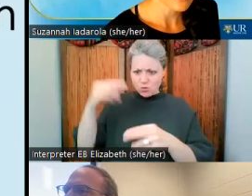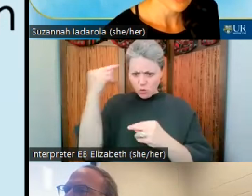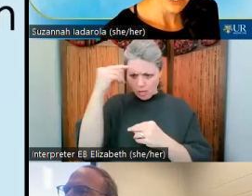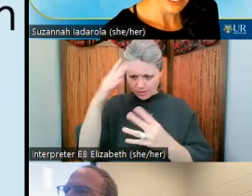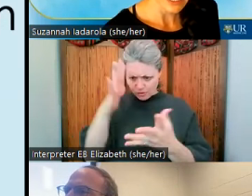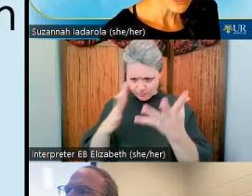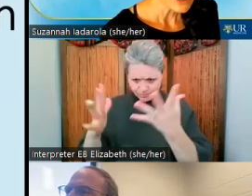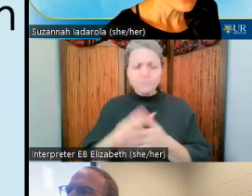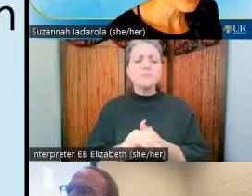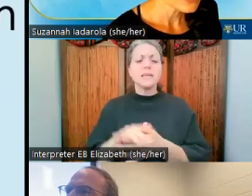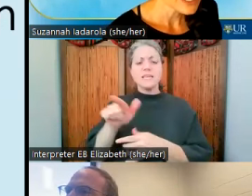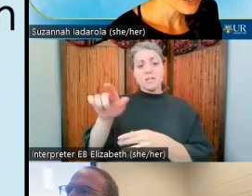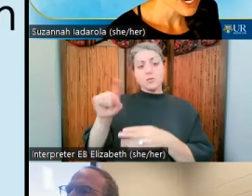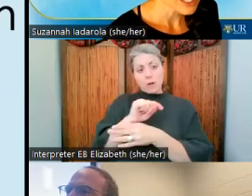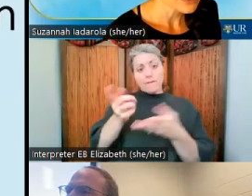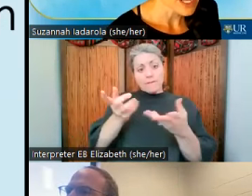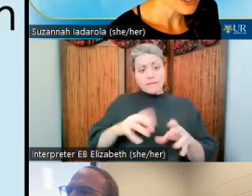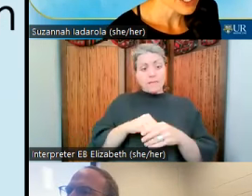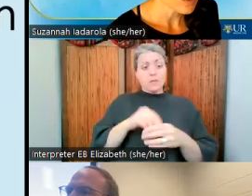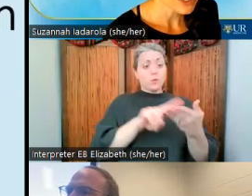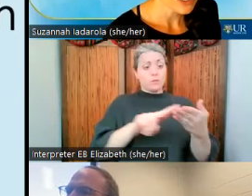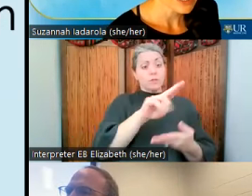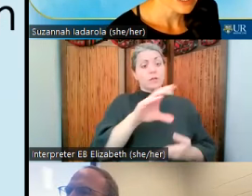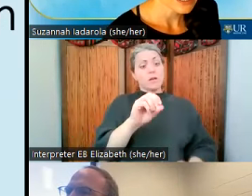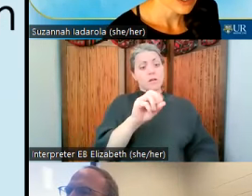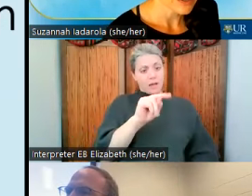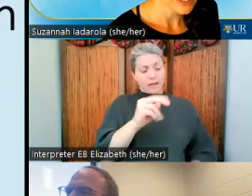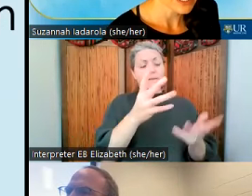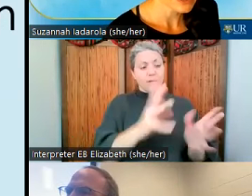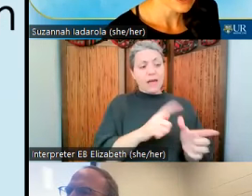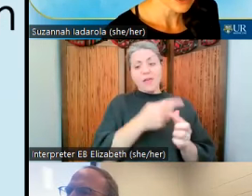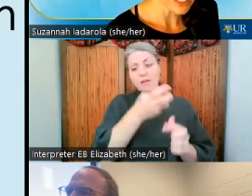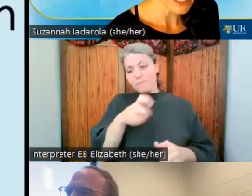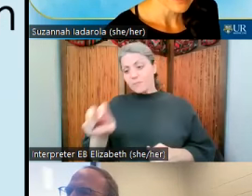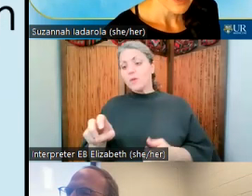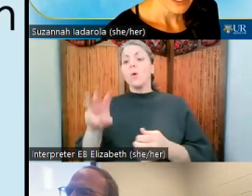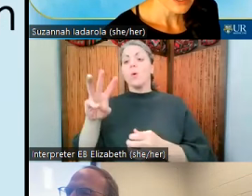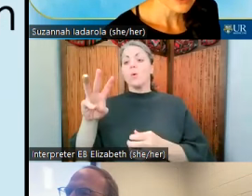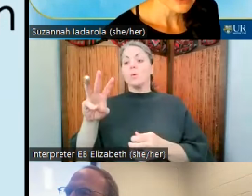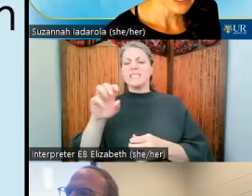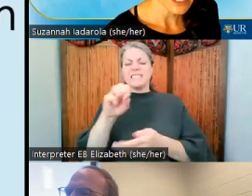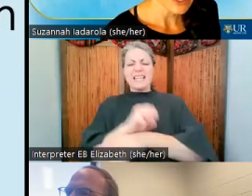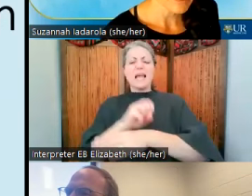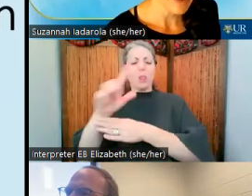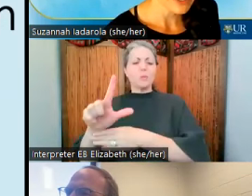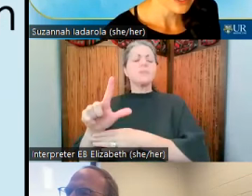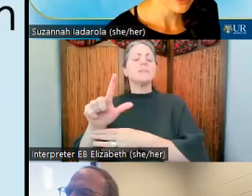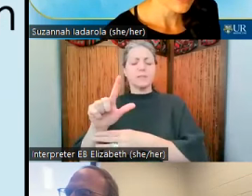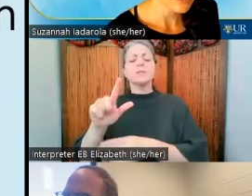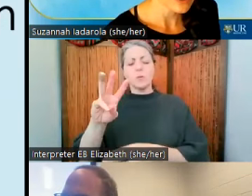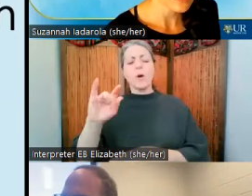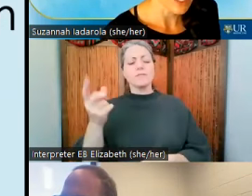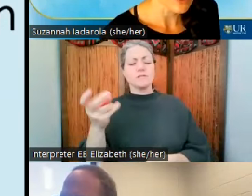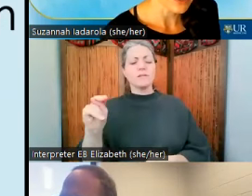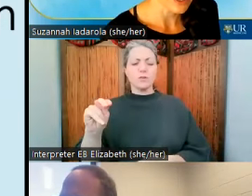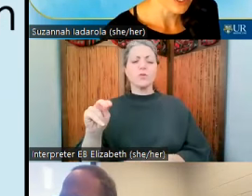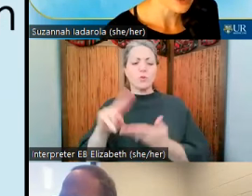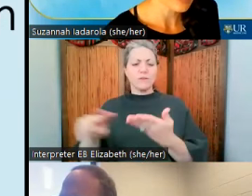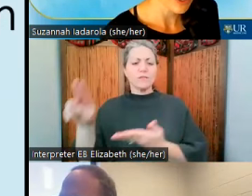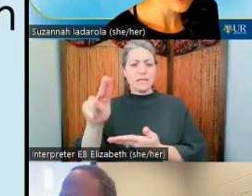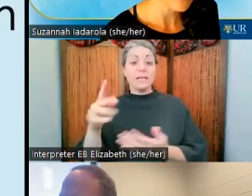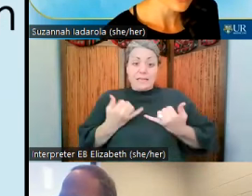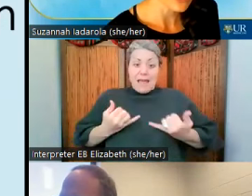University of Connecticut, he trained in child neurology at Washington University in St. Louis. He currently engages patients at the University of